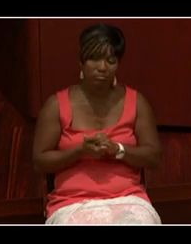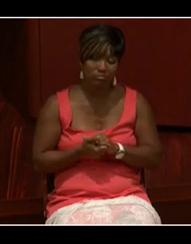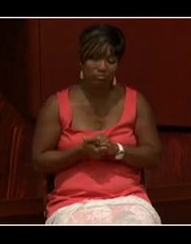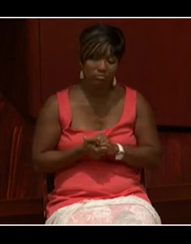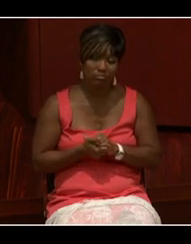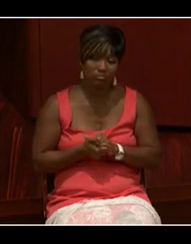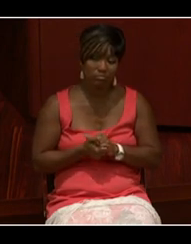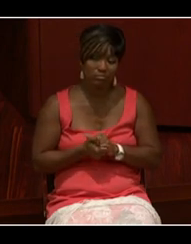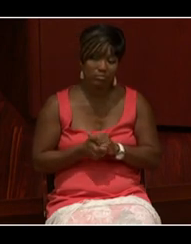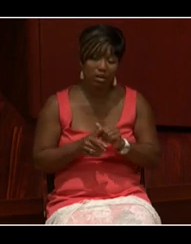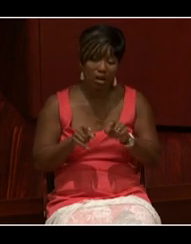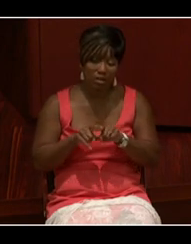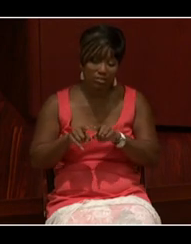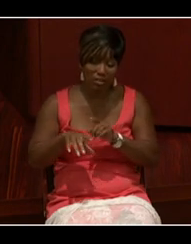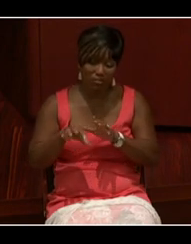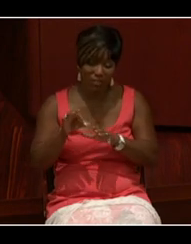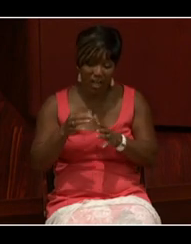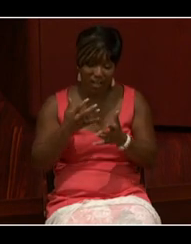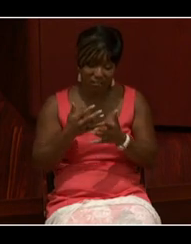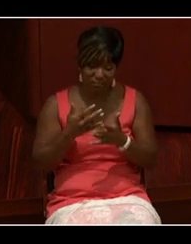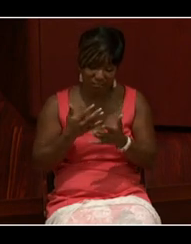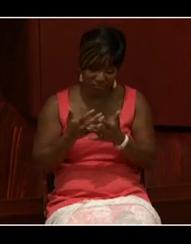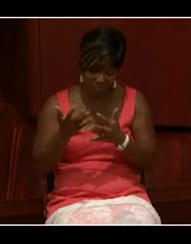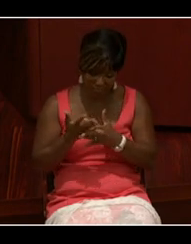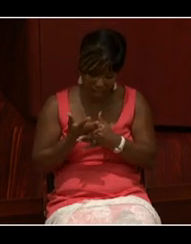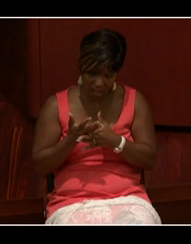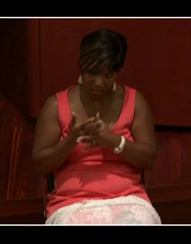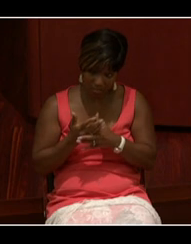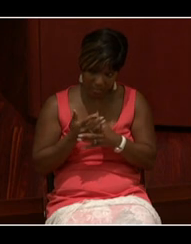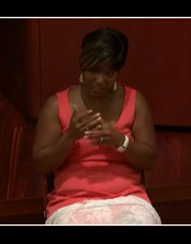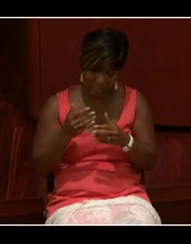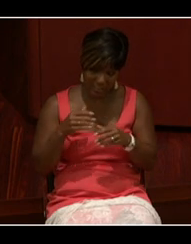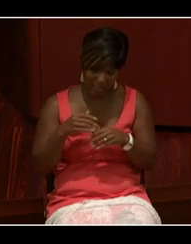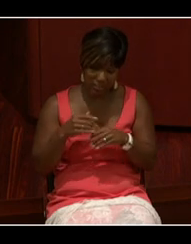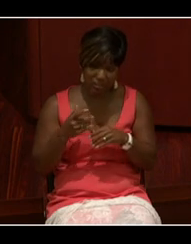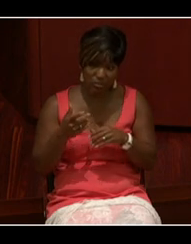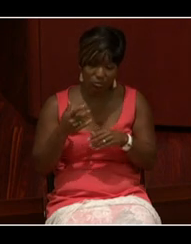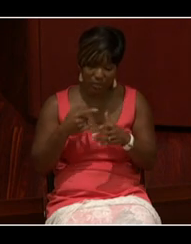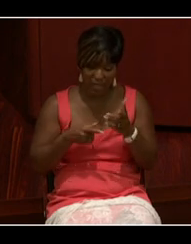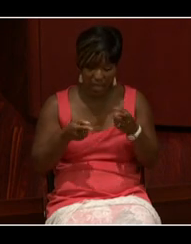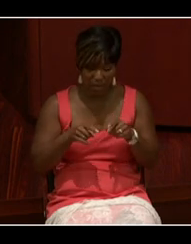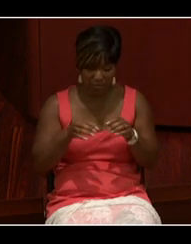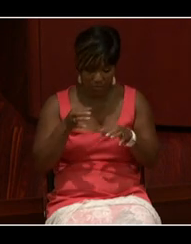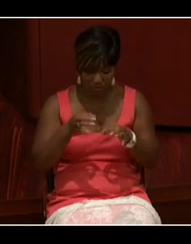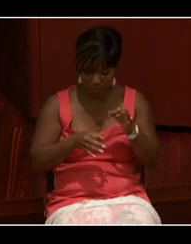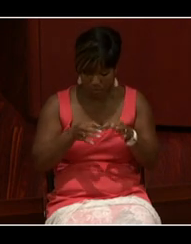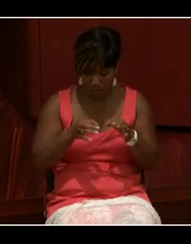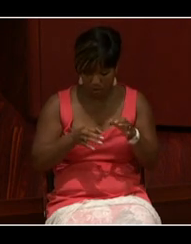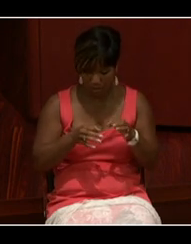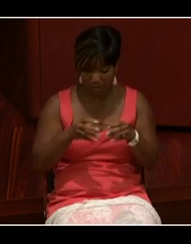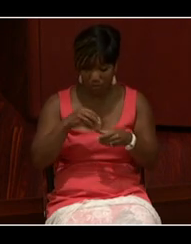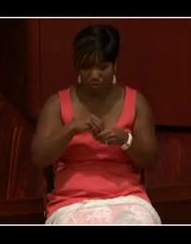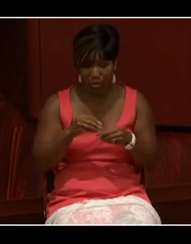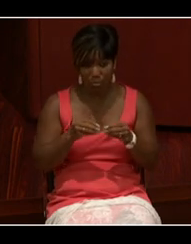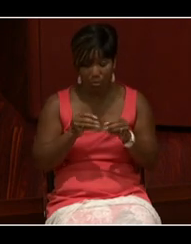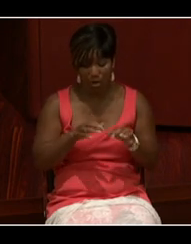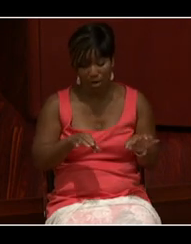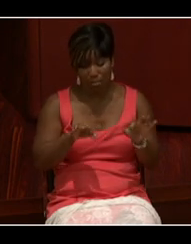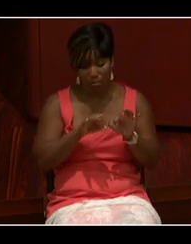Also found in the files will be sentences of court. This will include more important clues